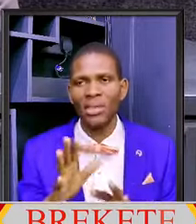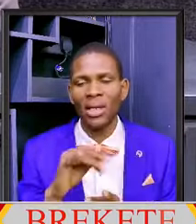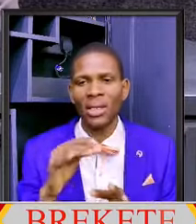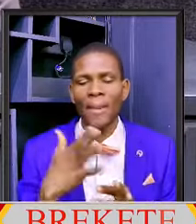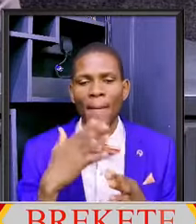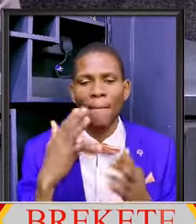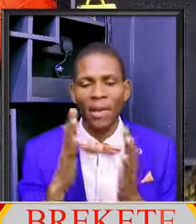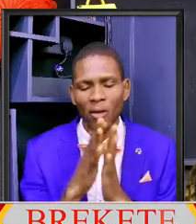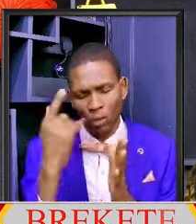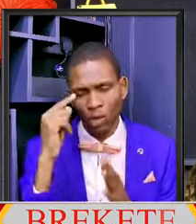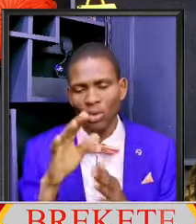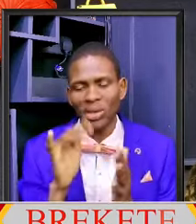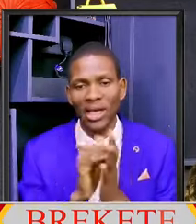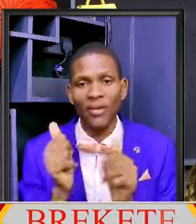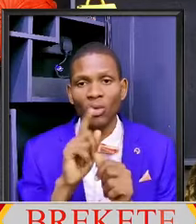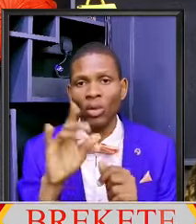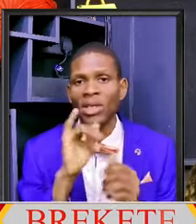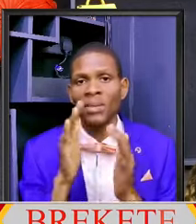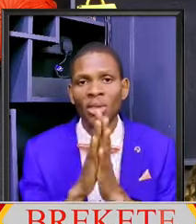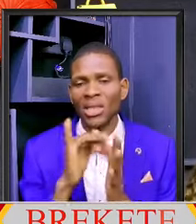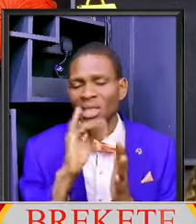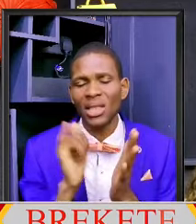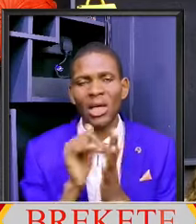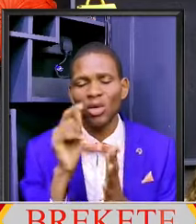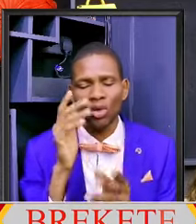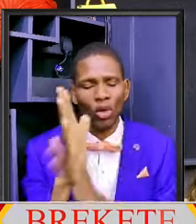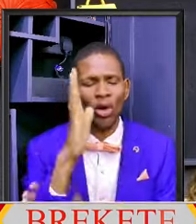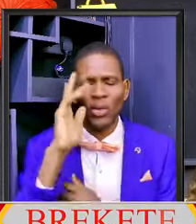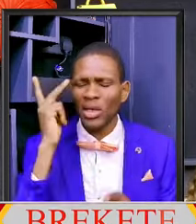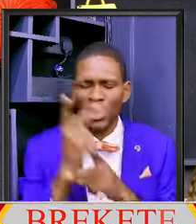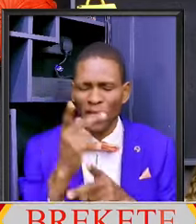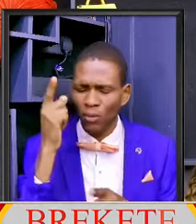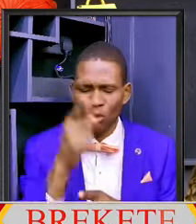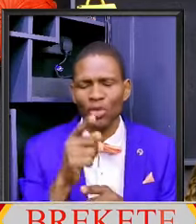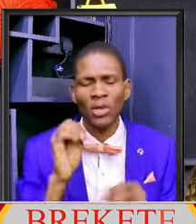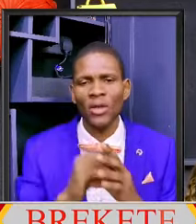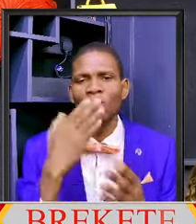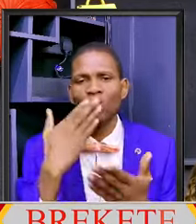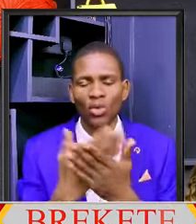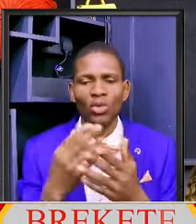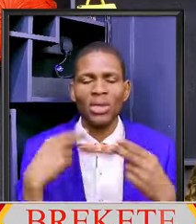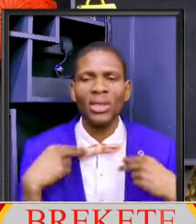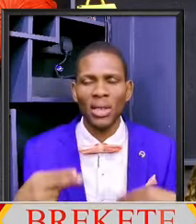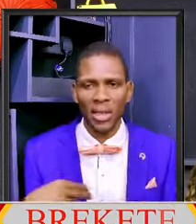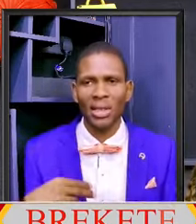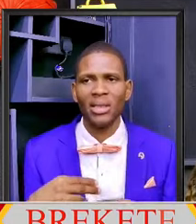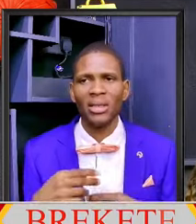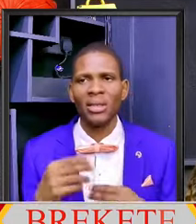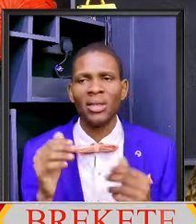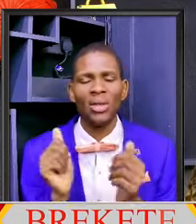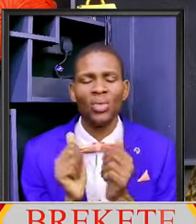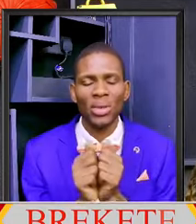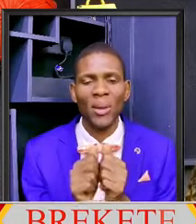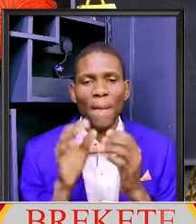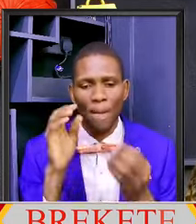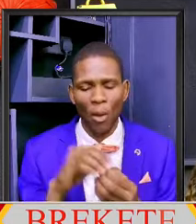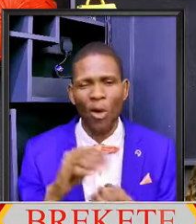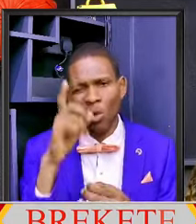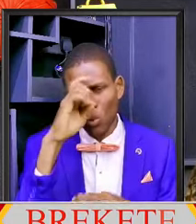is praying every day, may God keep you Amen. In good health, Amen. With more wisdom.